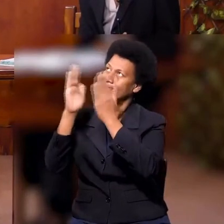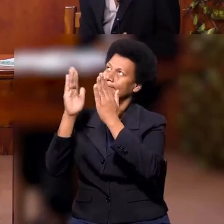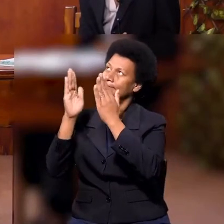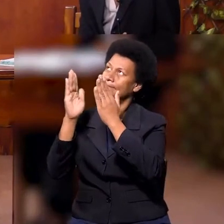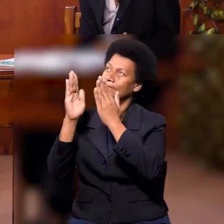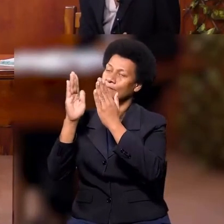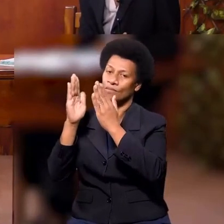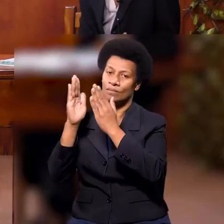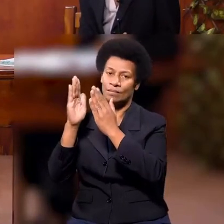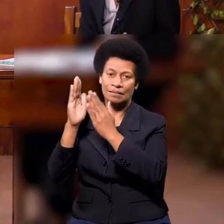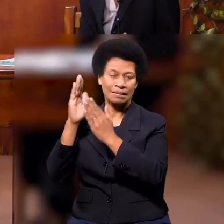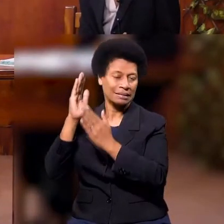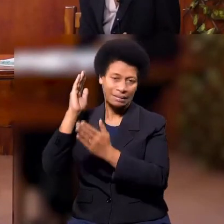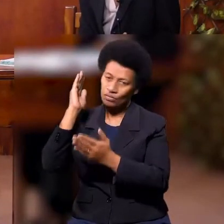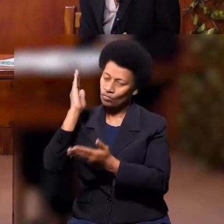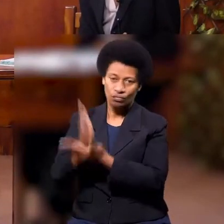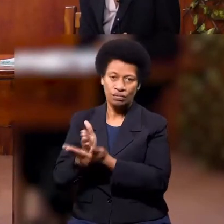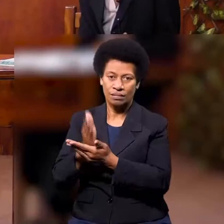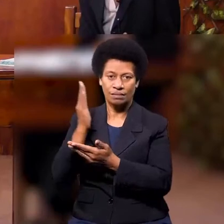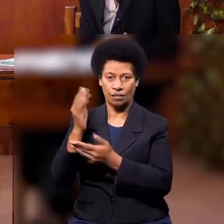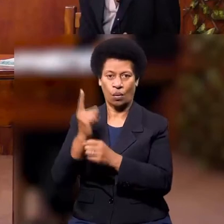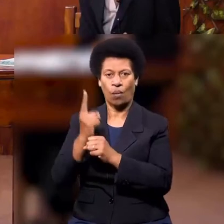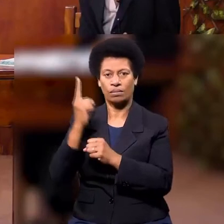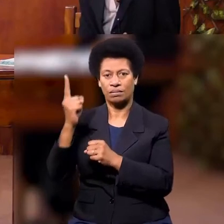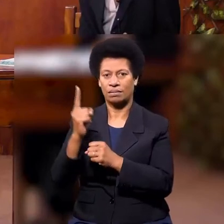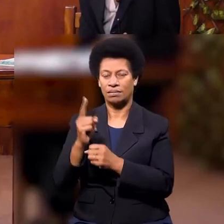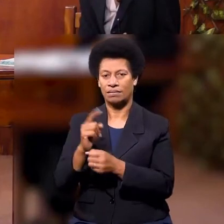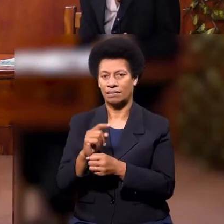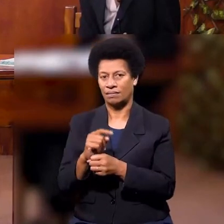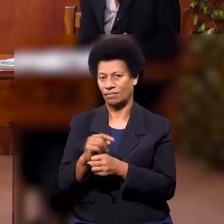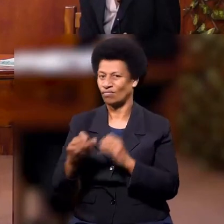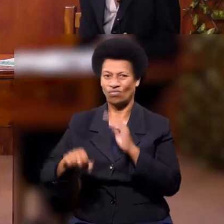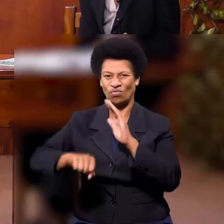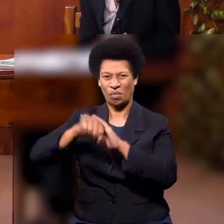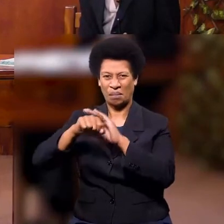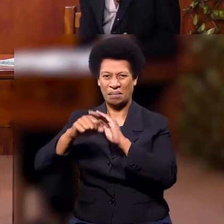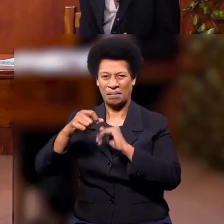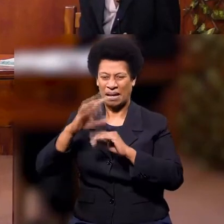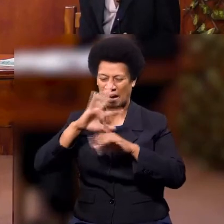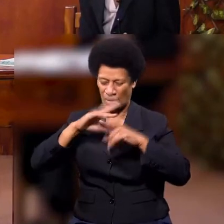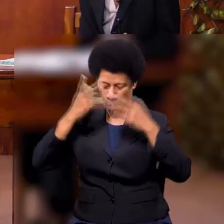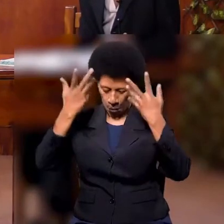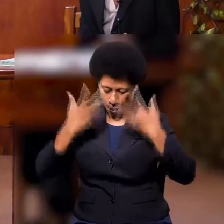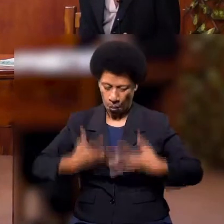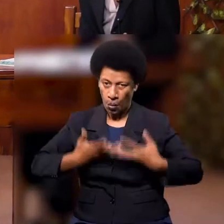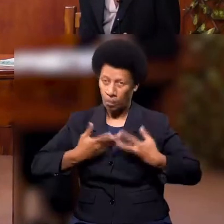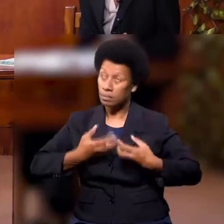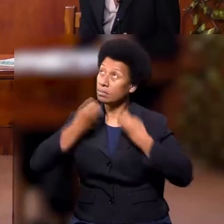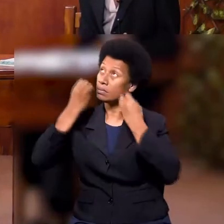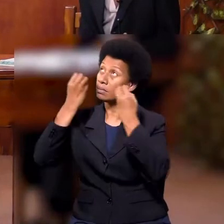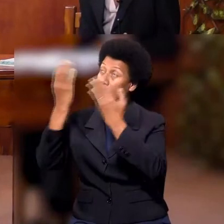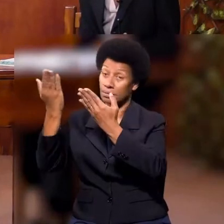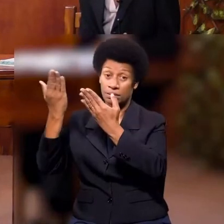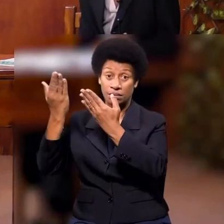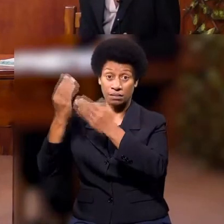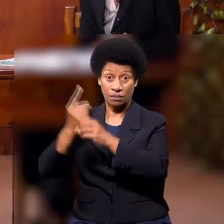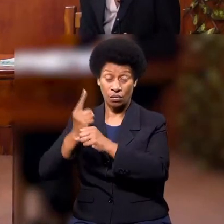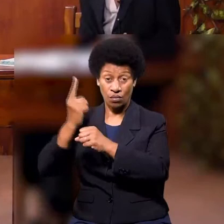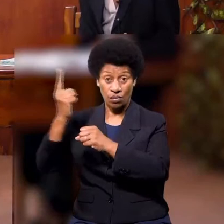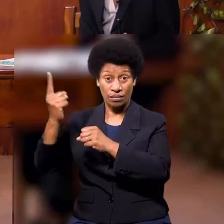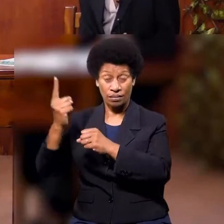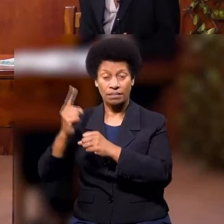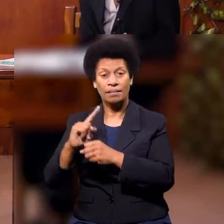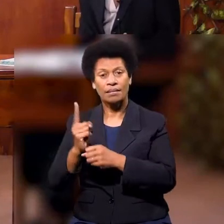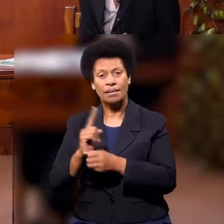directed automatically to God, first and foremost. Mm-hmm. And I believe as soon as that is directed there, all